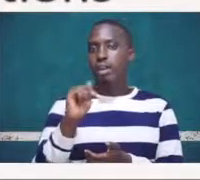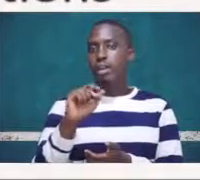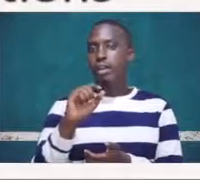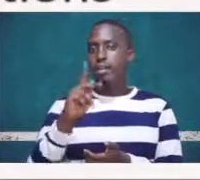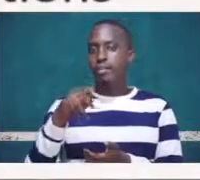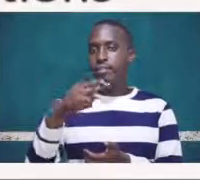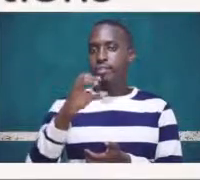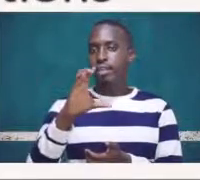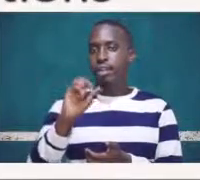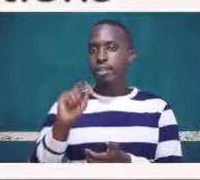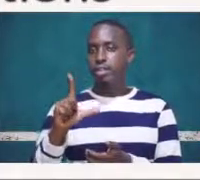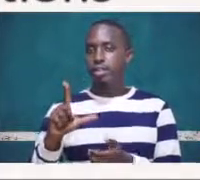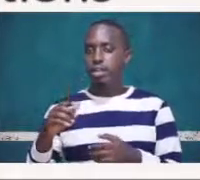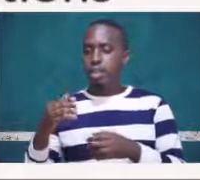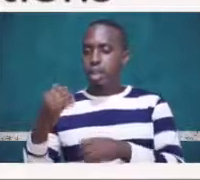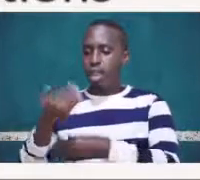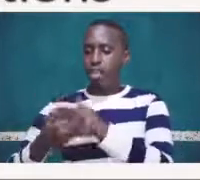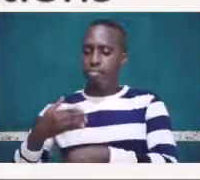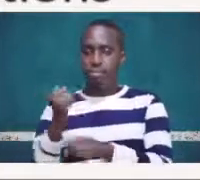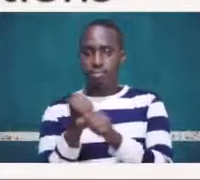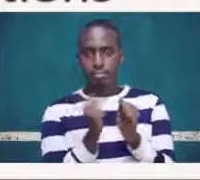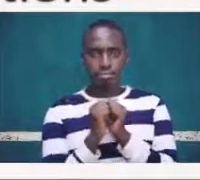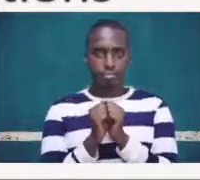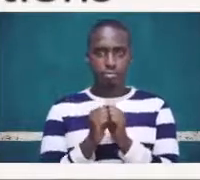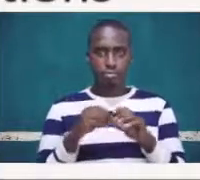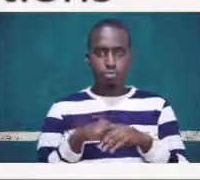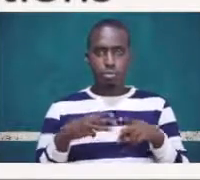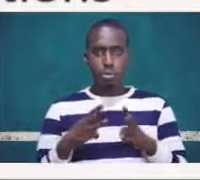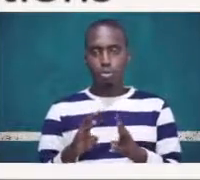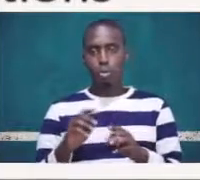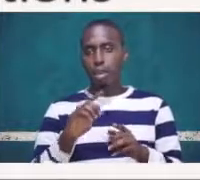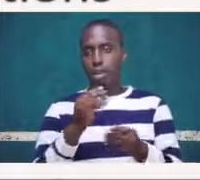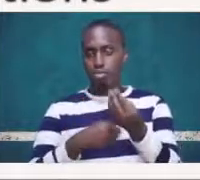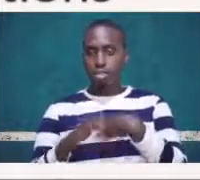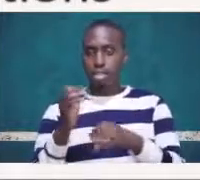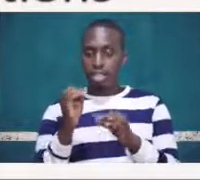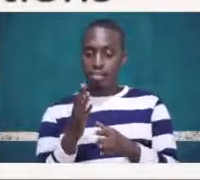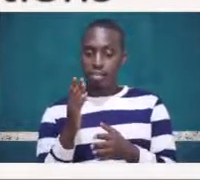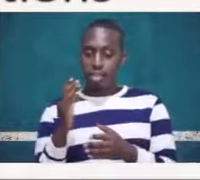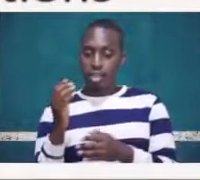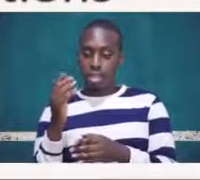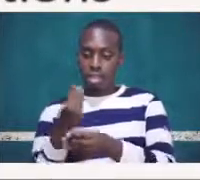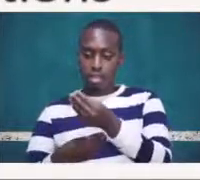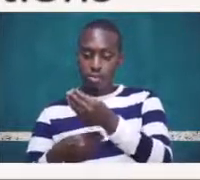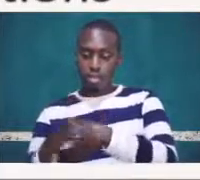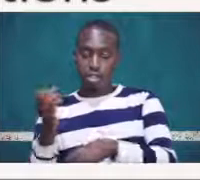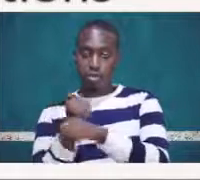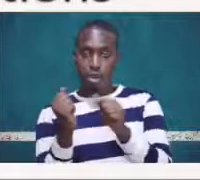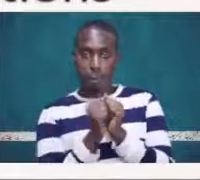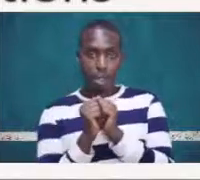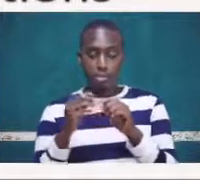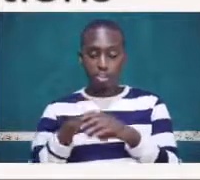to cut down transport costs. In order for trade to succeed, if countries are trading together in a given